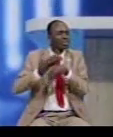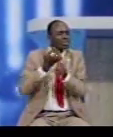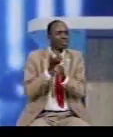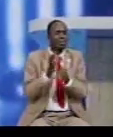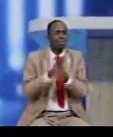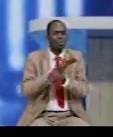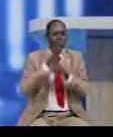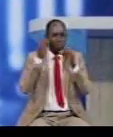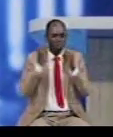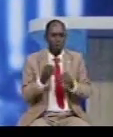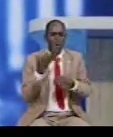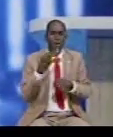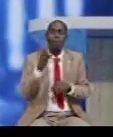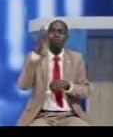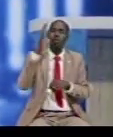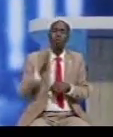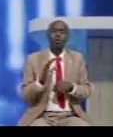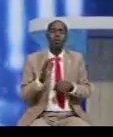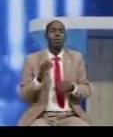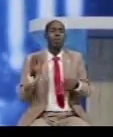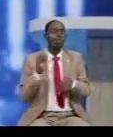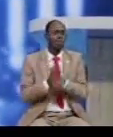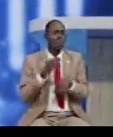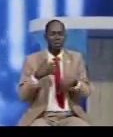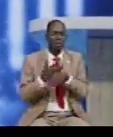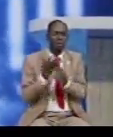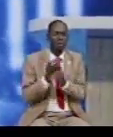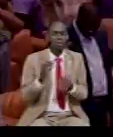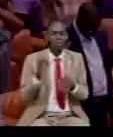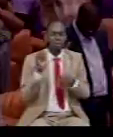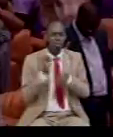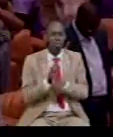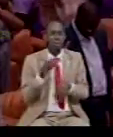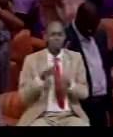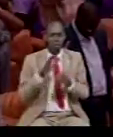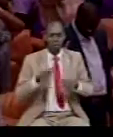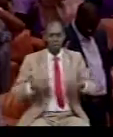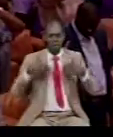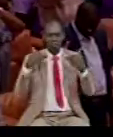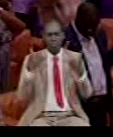God work a creative miracle in your life right now.